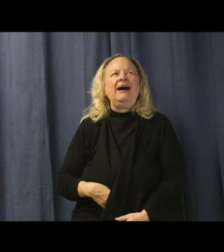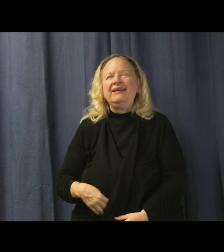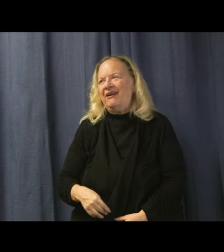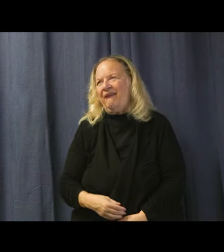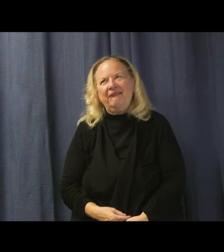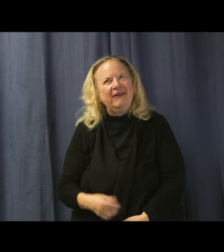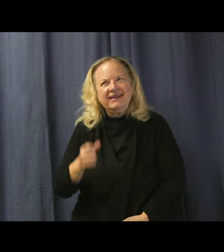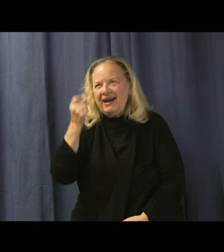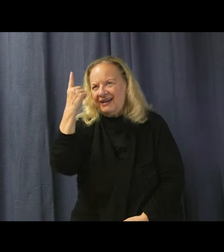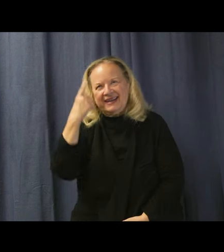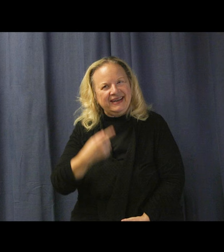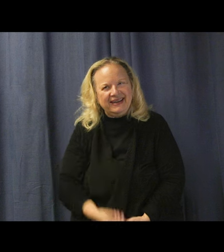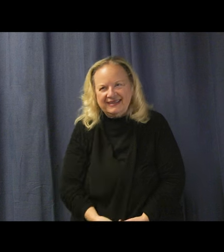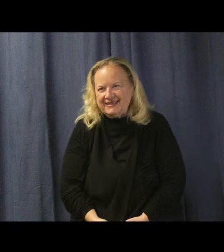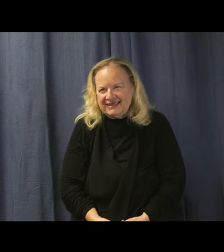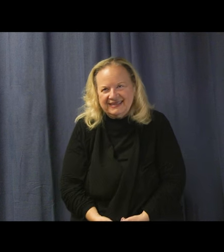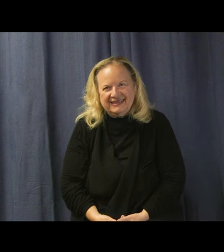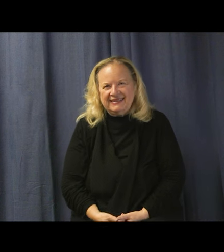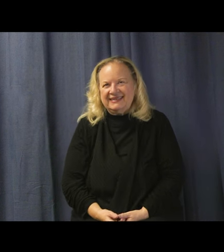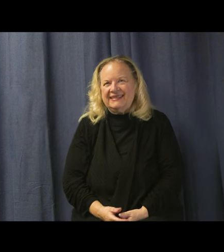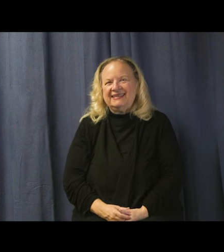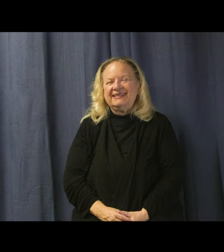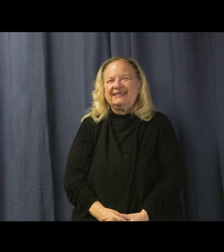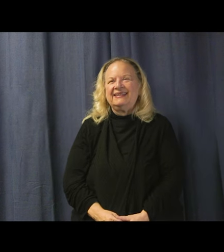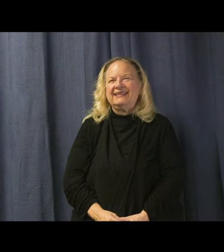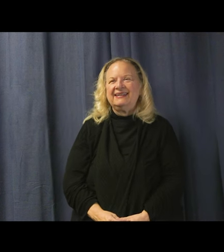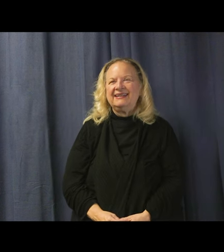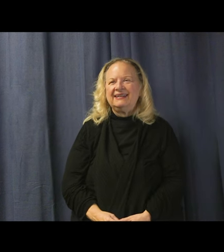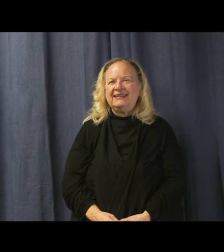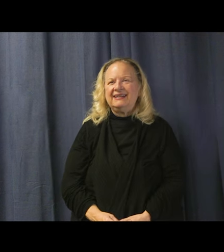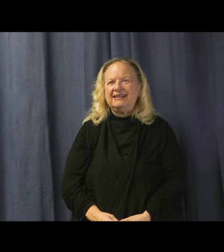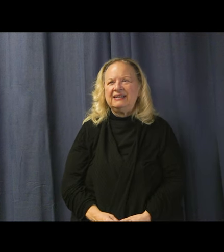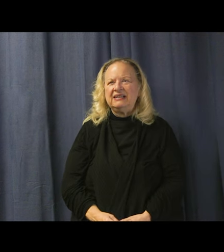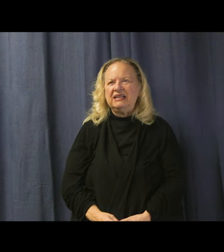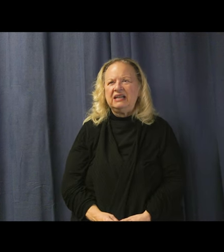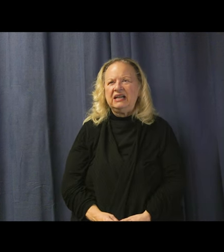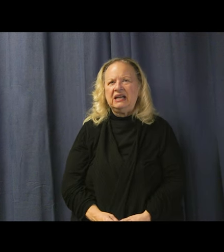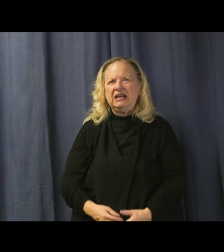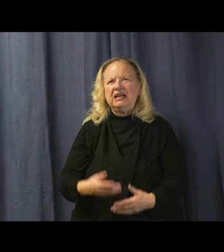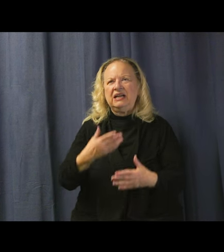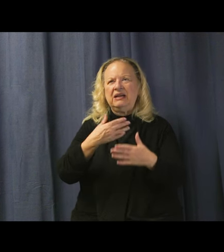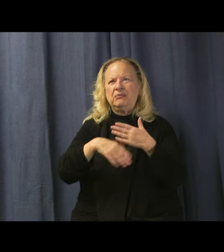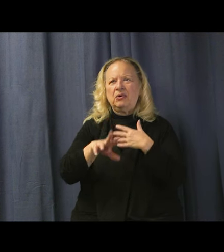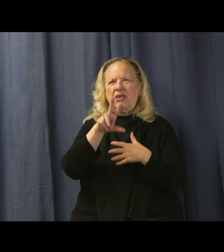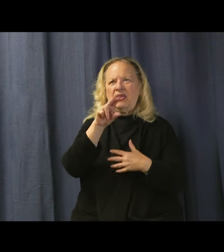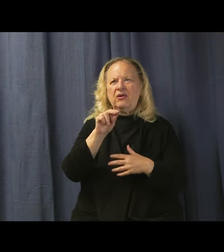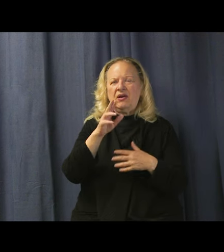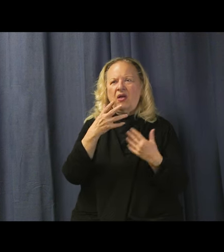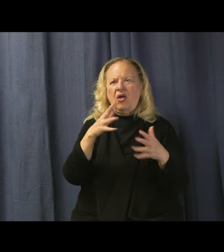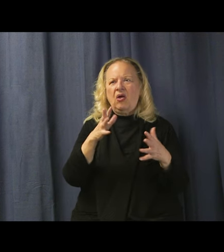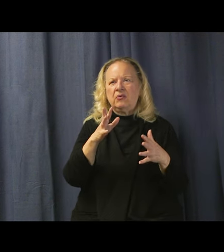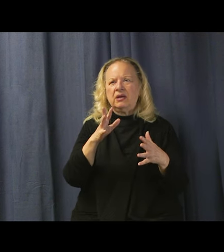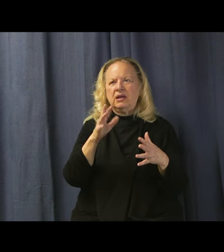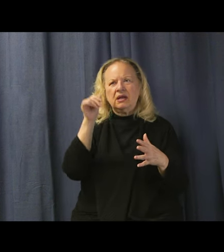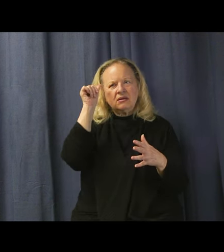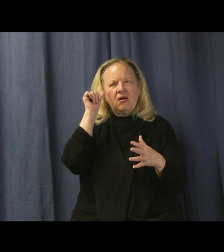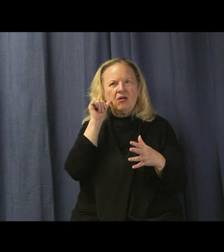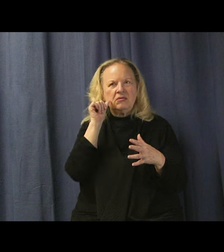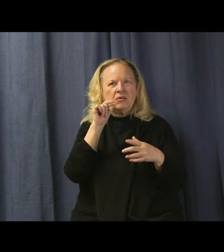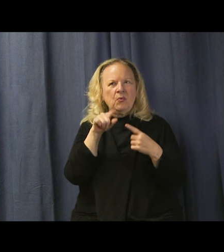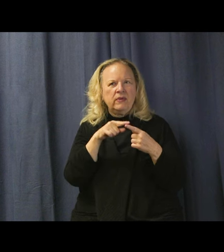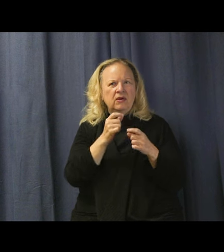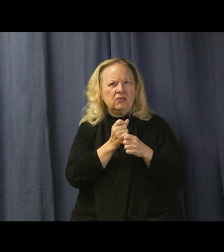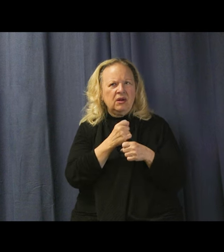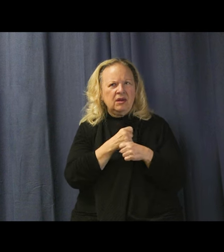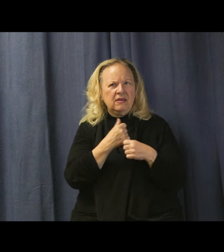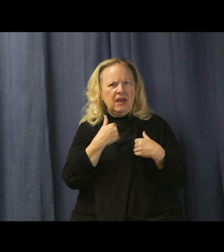is anyone not getting it? Okay, well, they're born at 30, so they're already adults when they're created. So